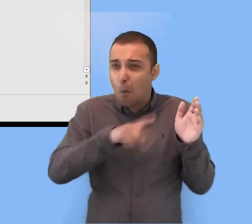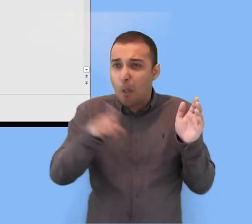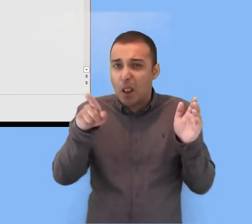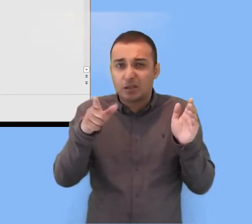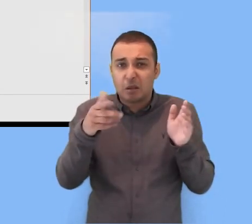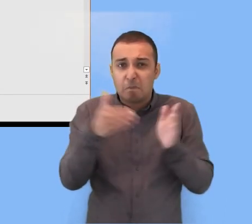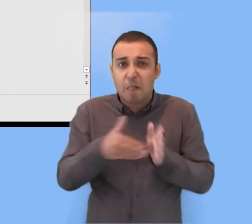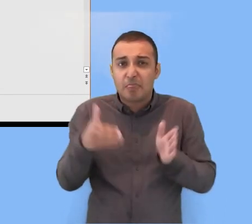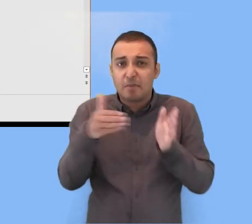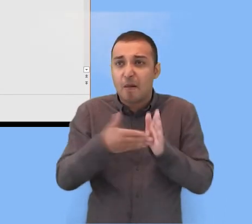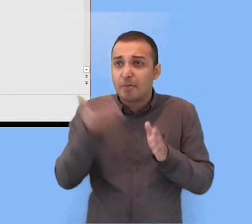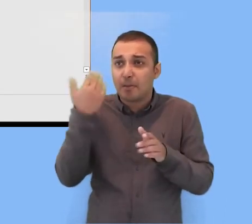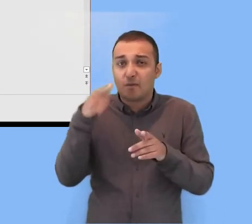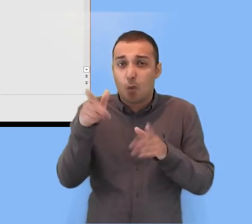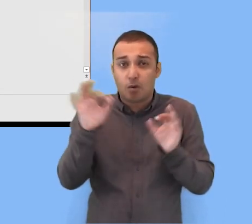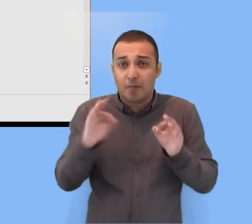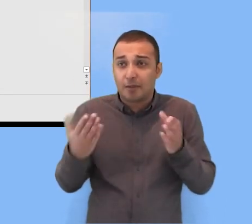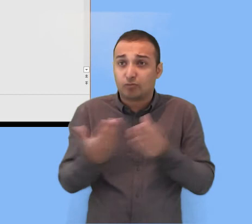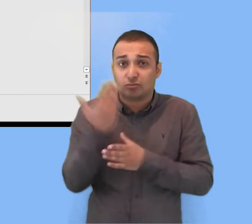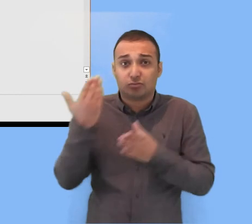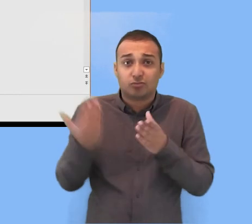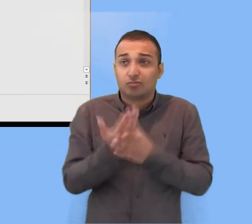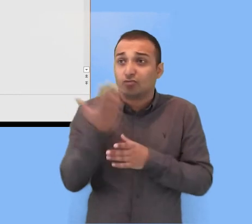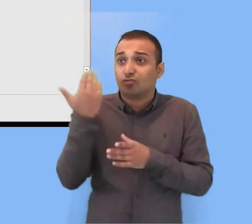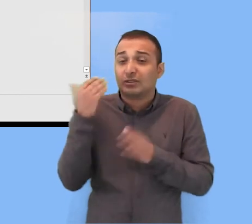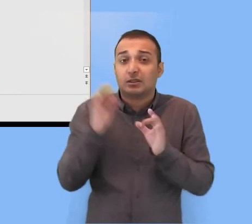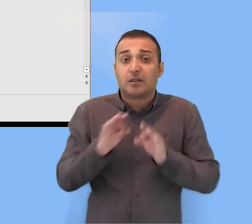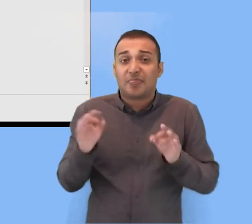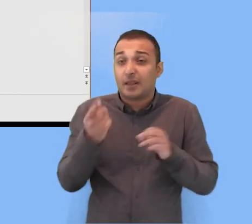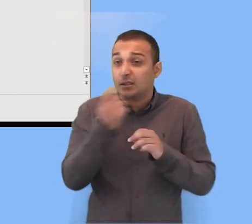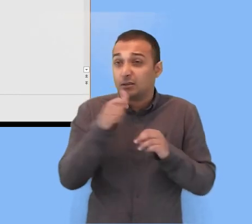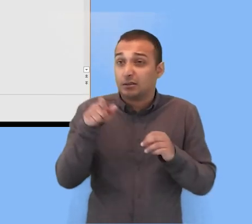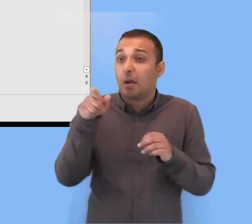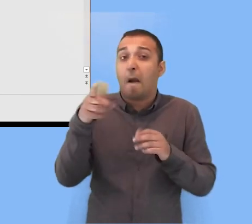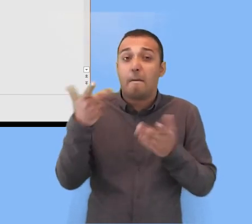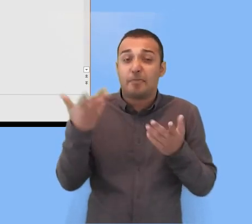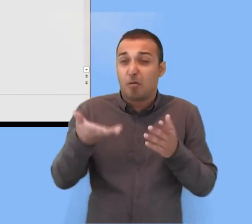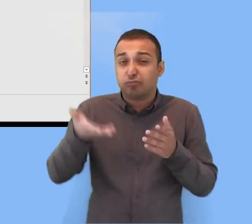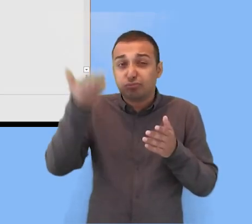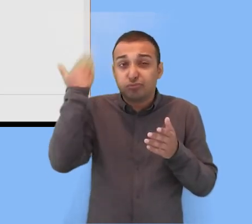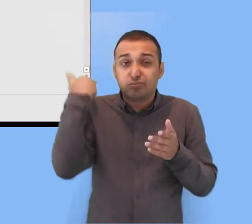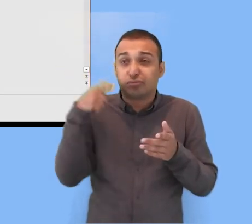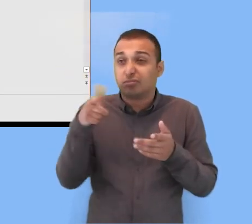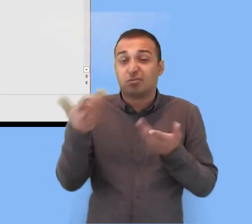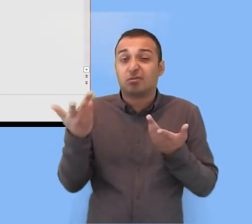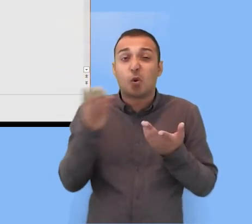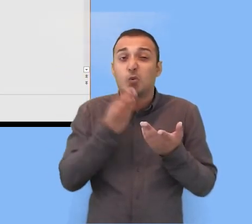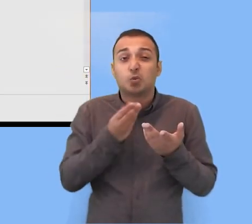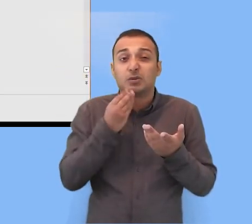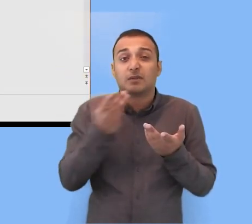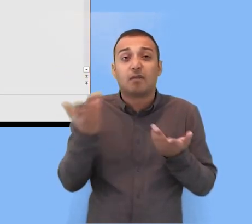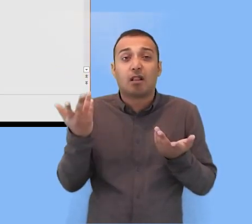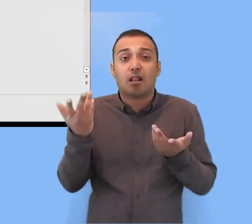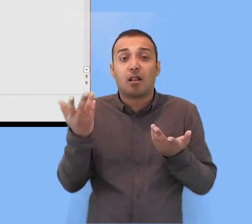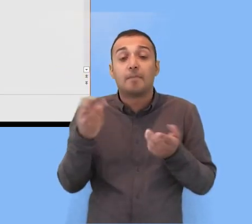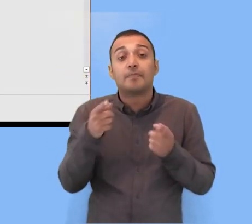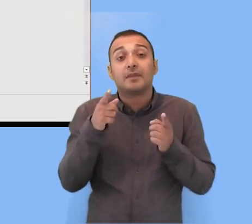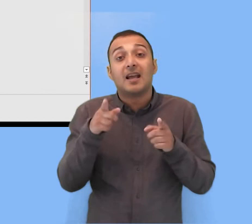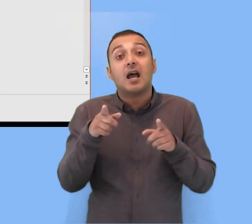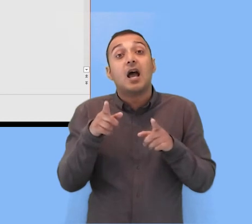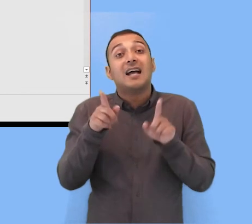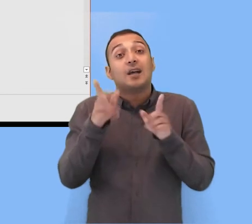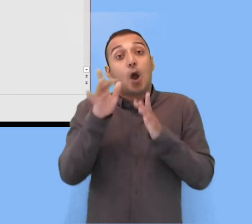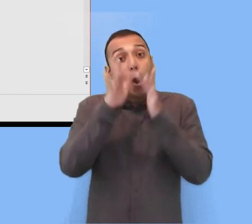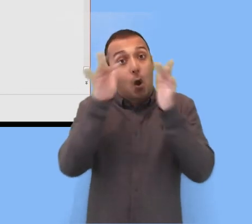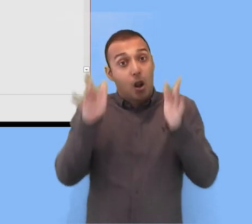they'd upload things. Some things were from ages ago. I didn't find it that useful. But the same online journal was much